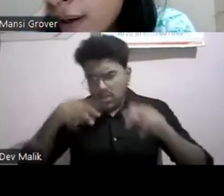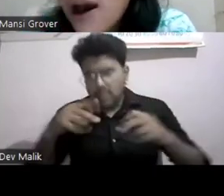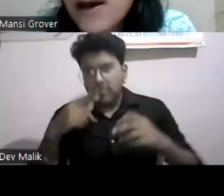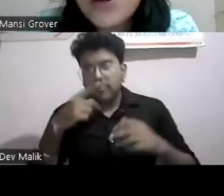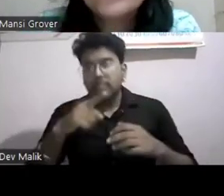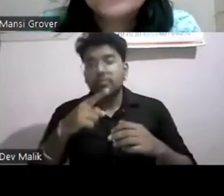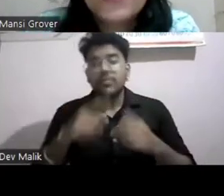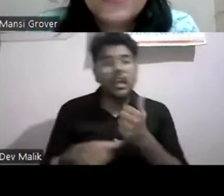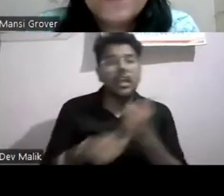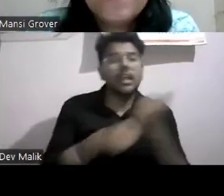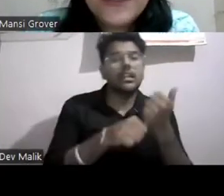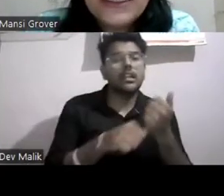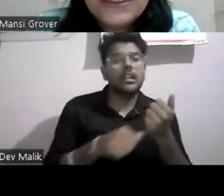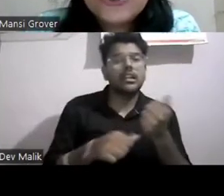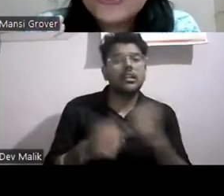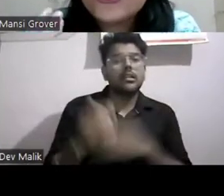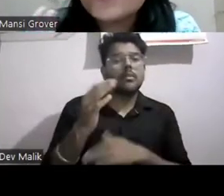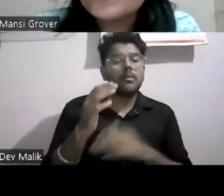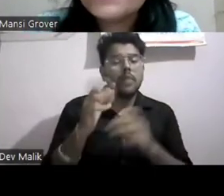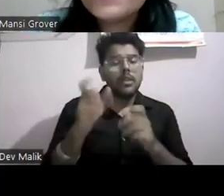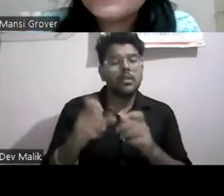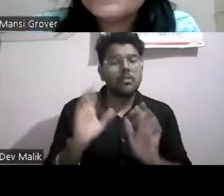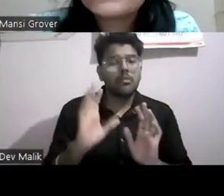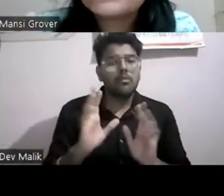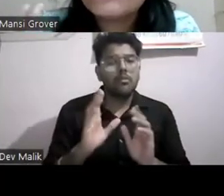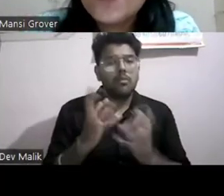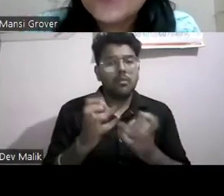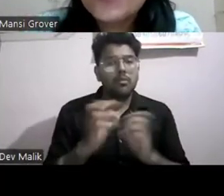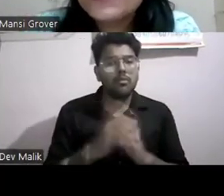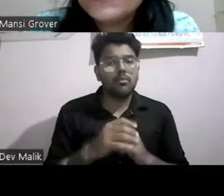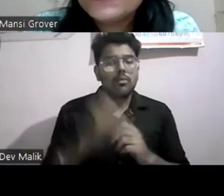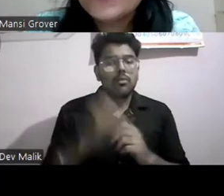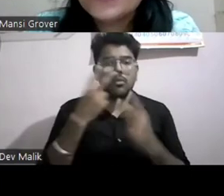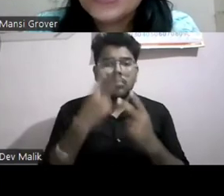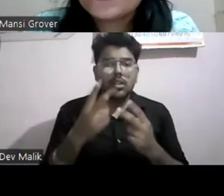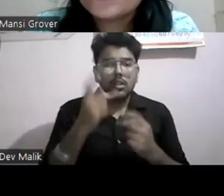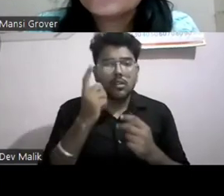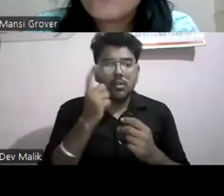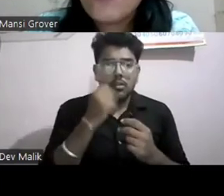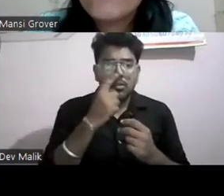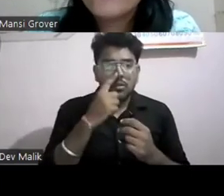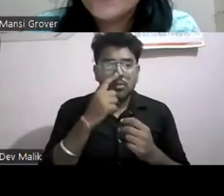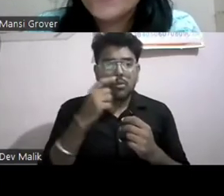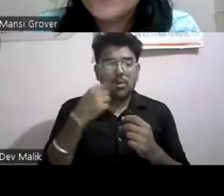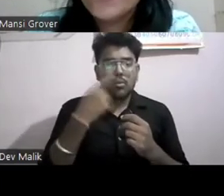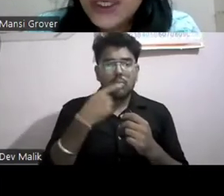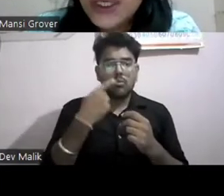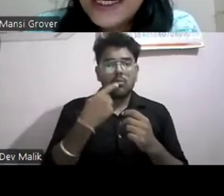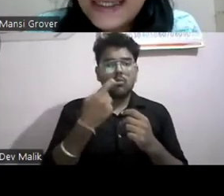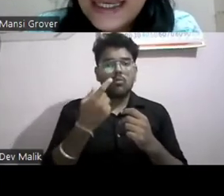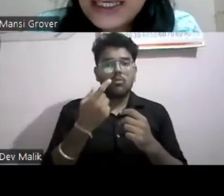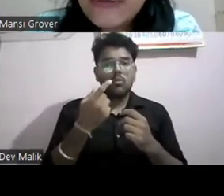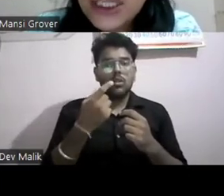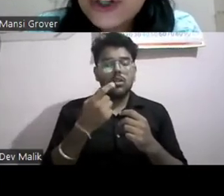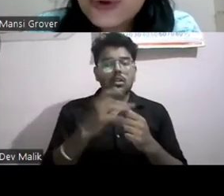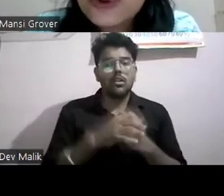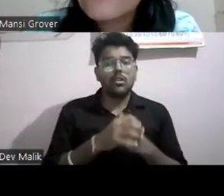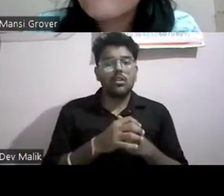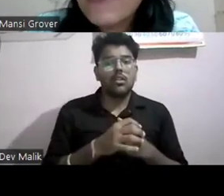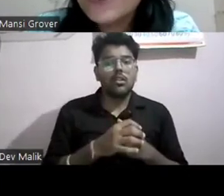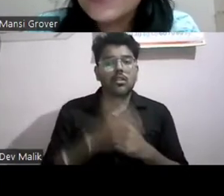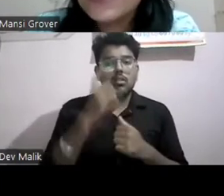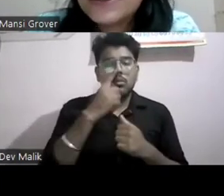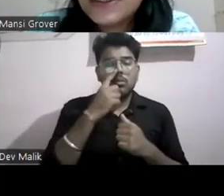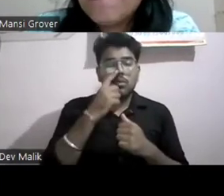figure around her? You would see her as a woman dealing with issues of womanhood, dealing with issues